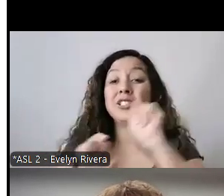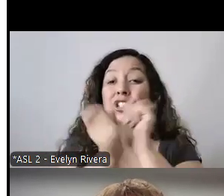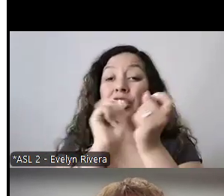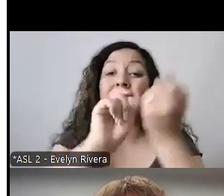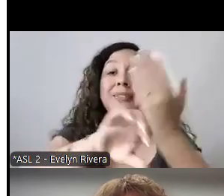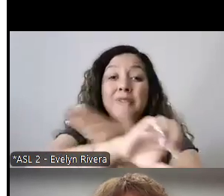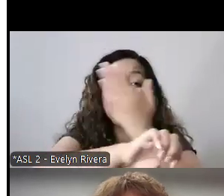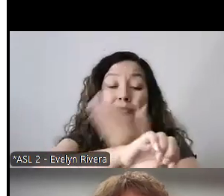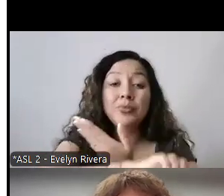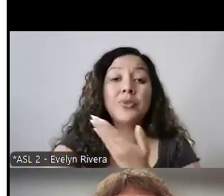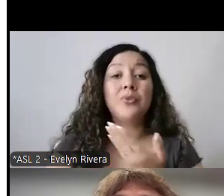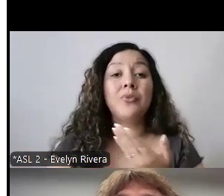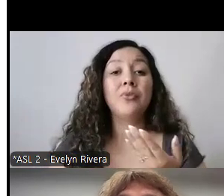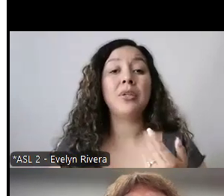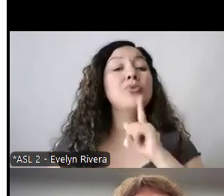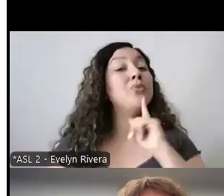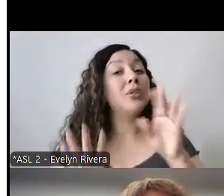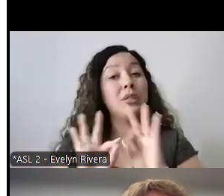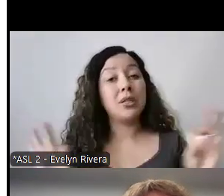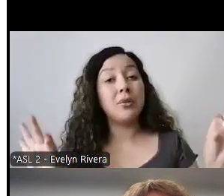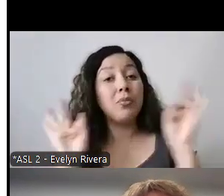And a really important